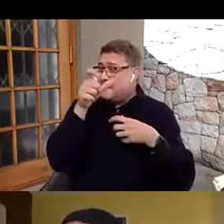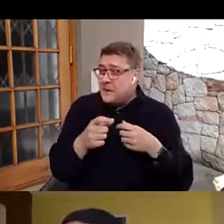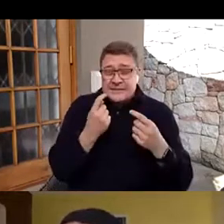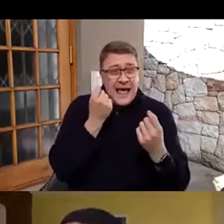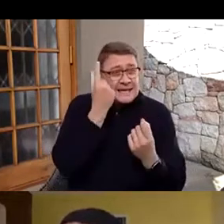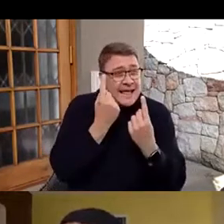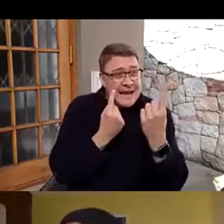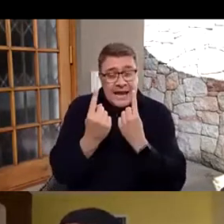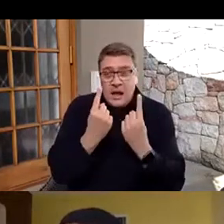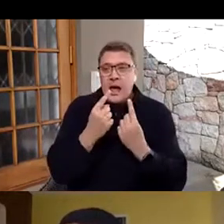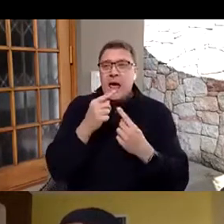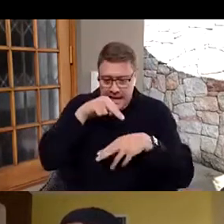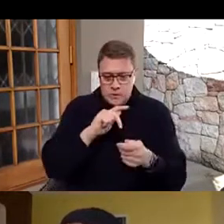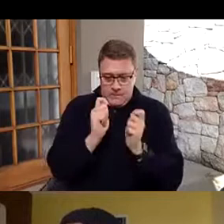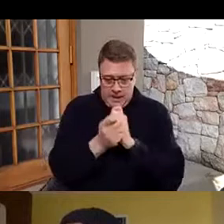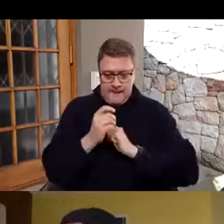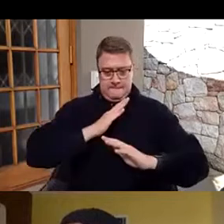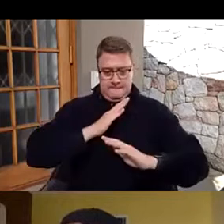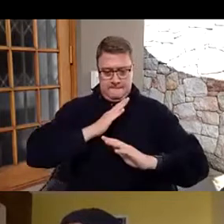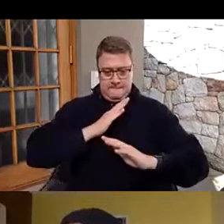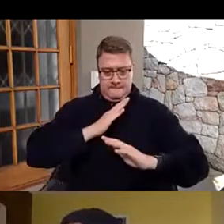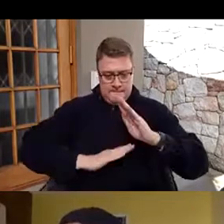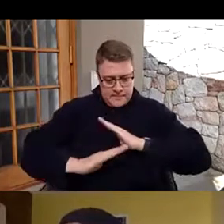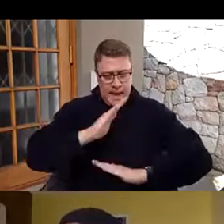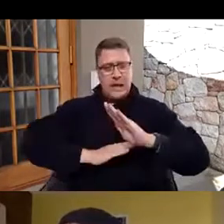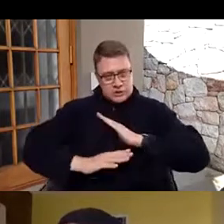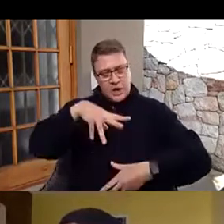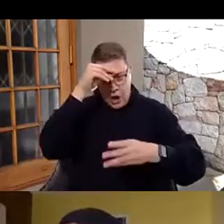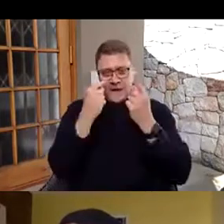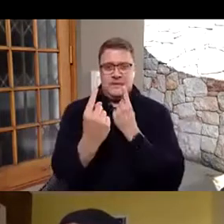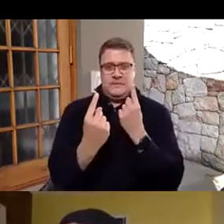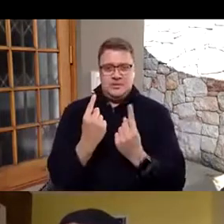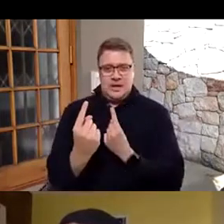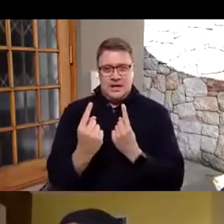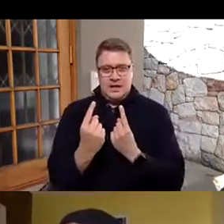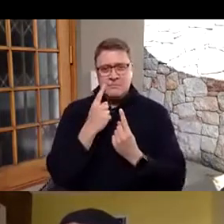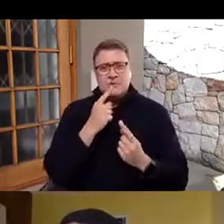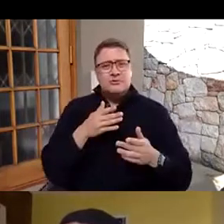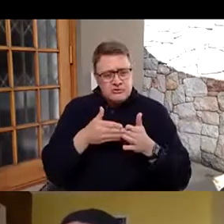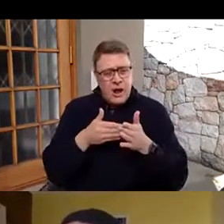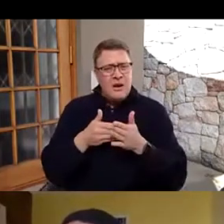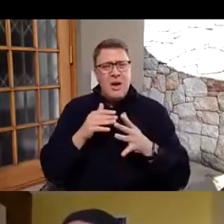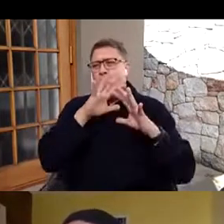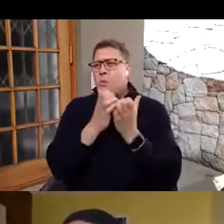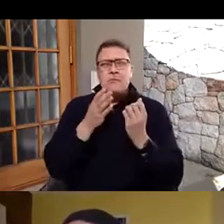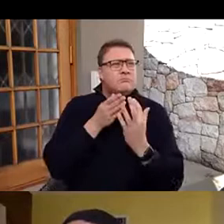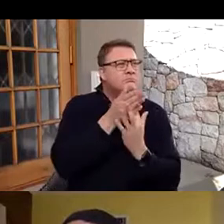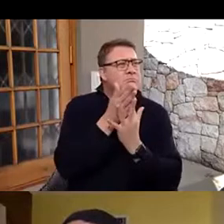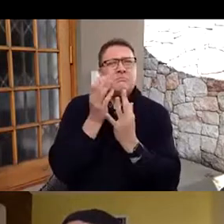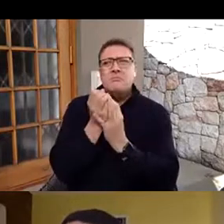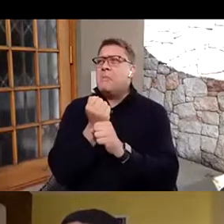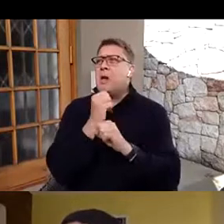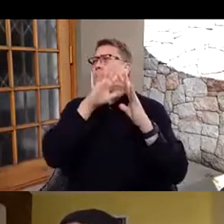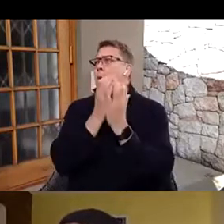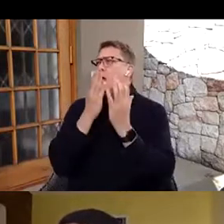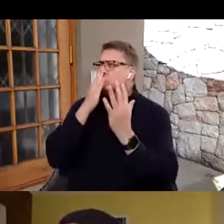need to be willing to learn from them. Whiteboard. iPhone It's slash very iPhone. challenging Pro Tools. to be in a world where you have to figure out how to make the world work